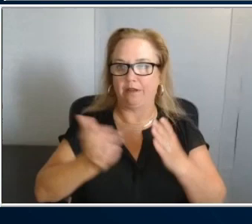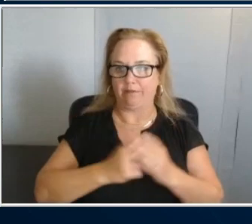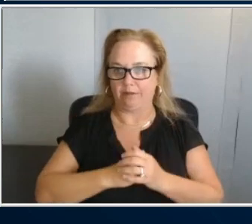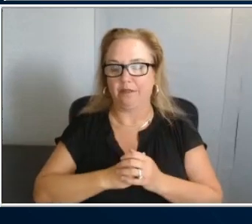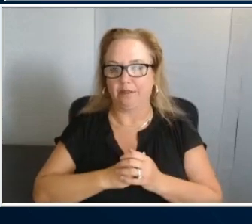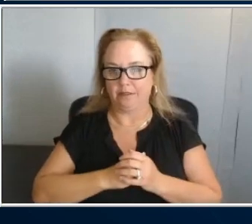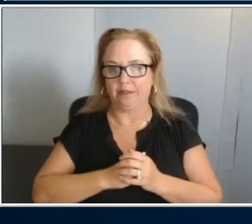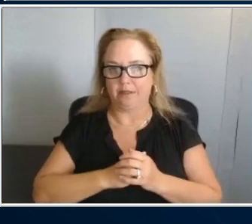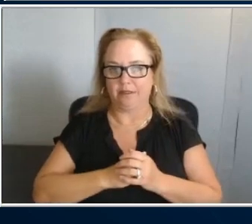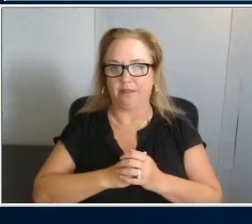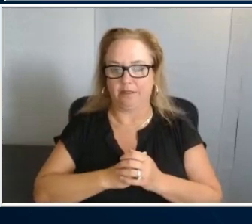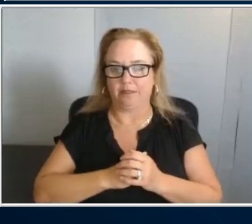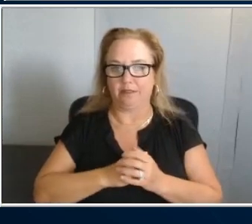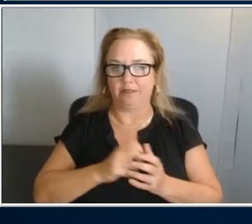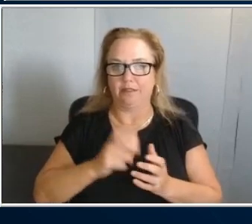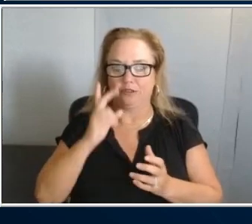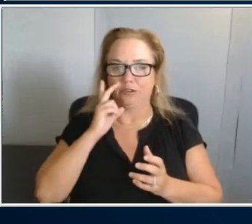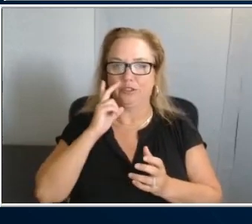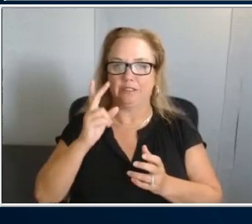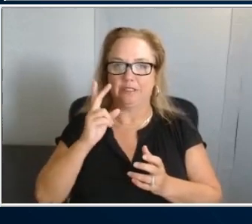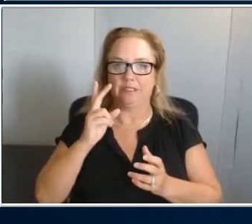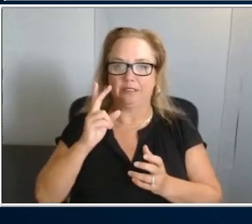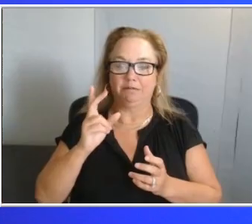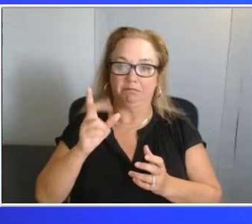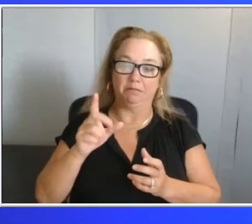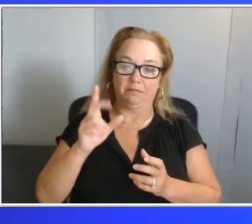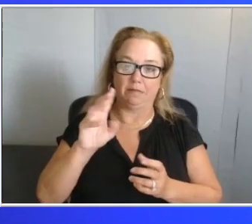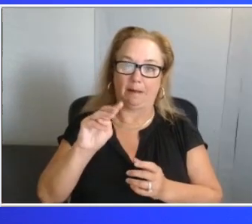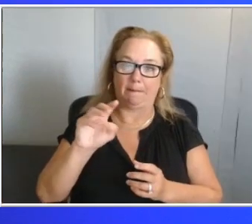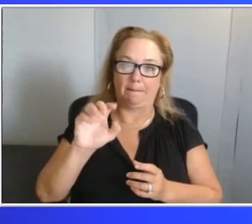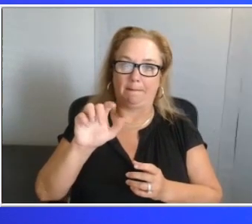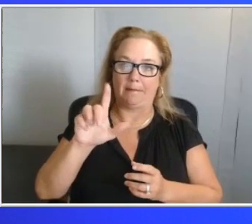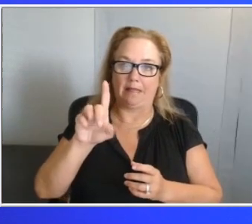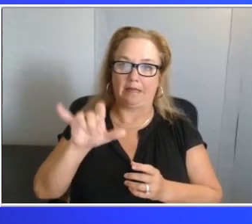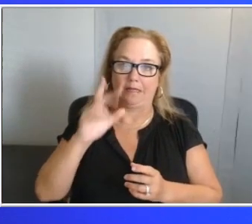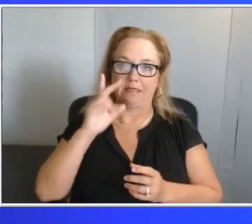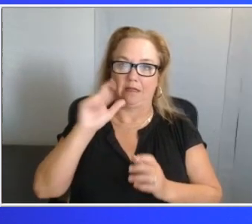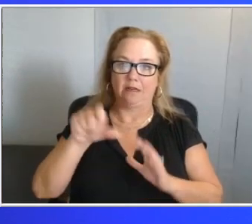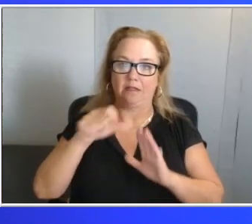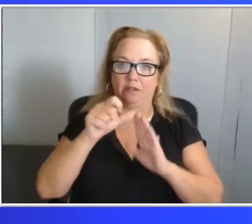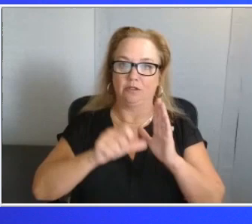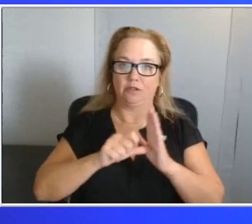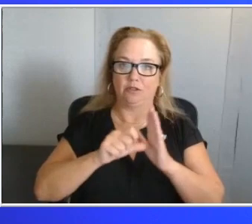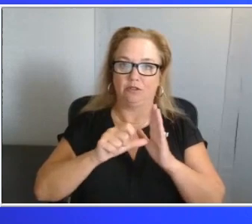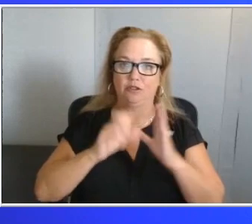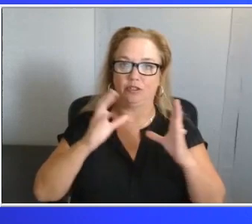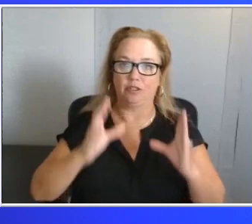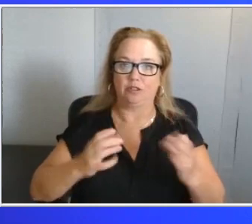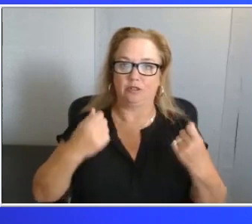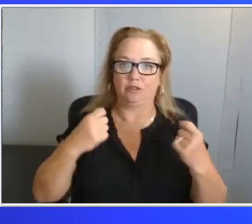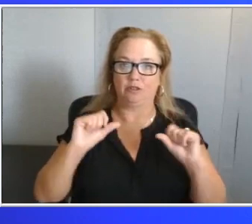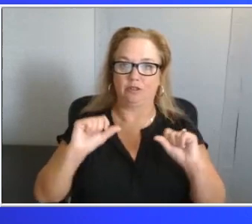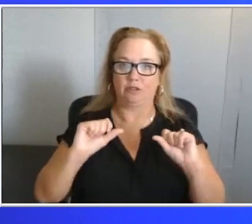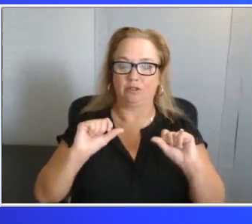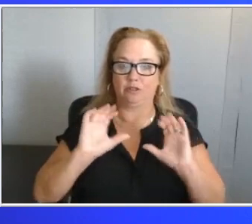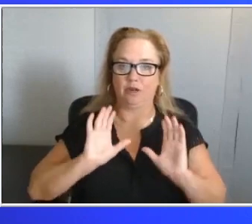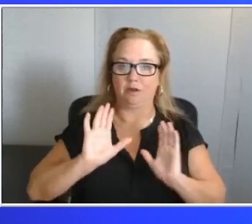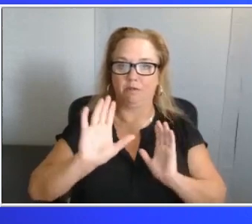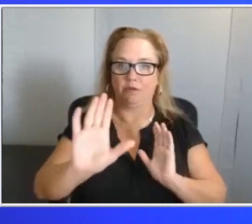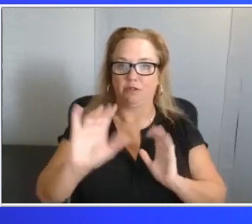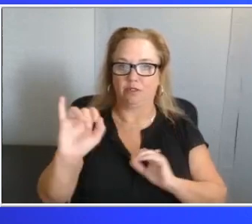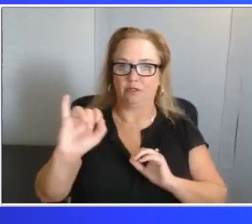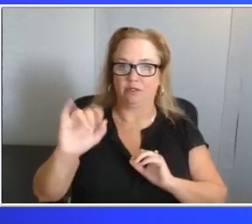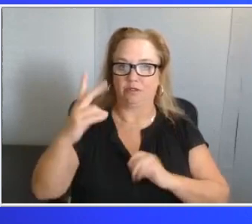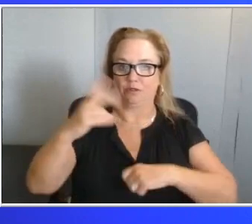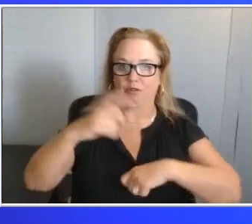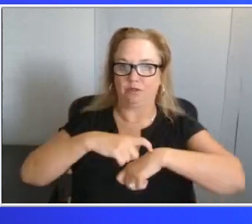and she had seen another surgeon who tried to push it through insurance twice,